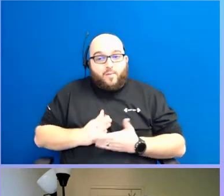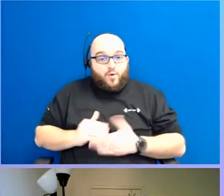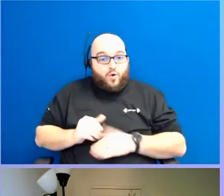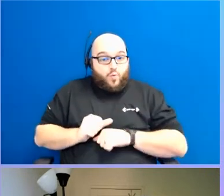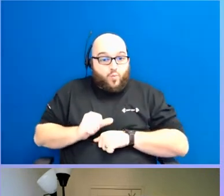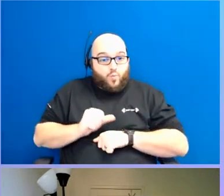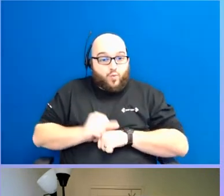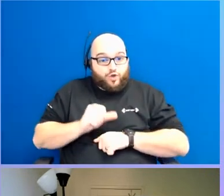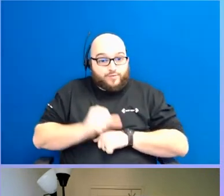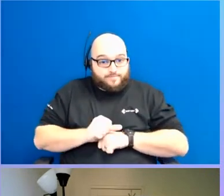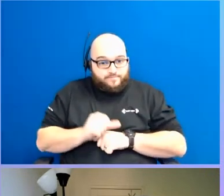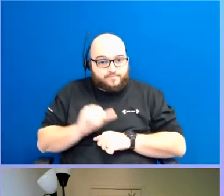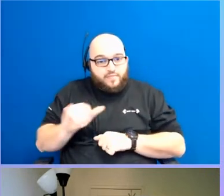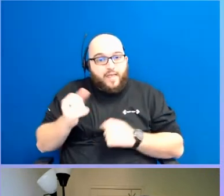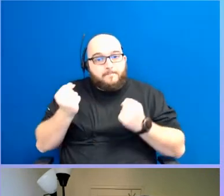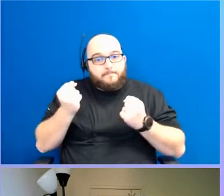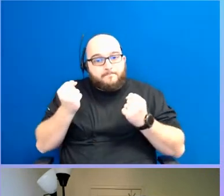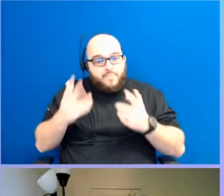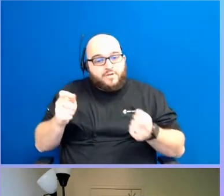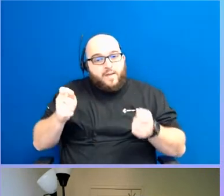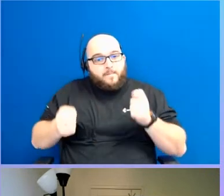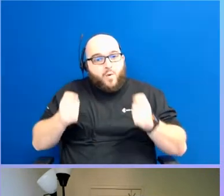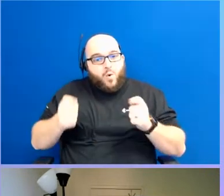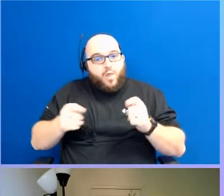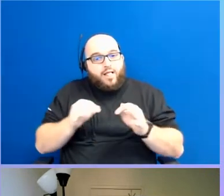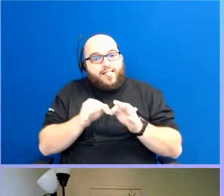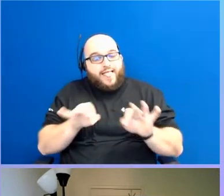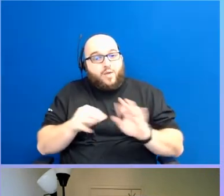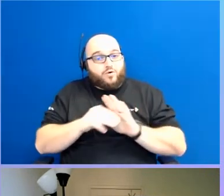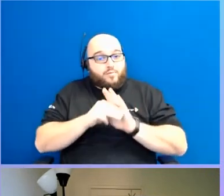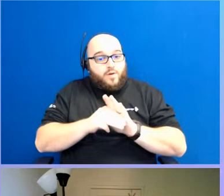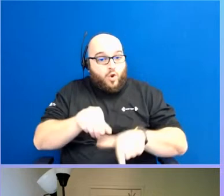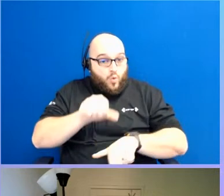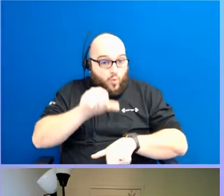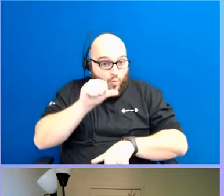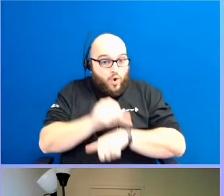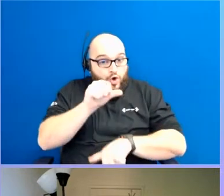this multimodal language model working, I think that would